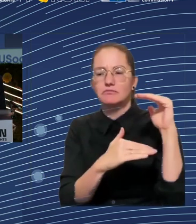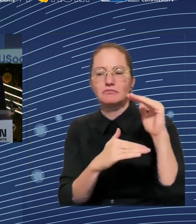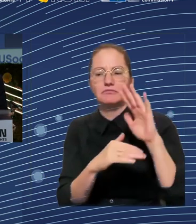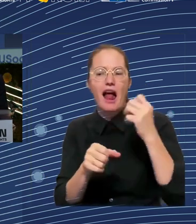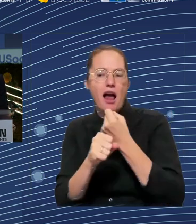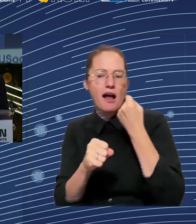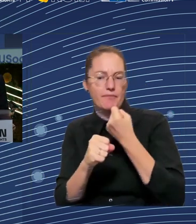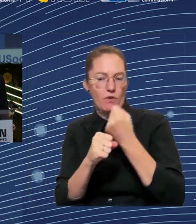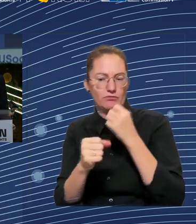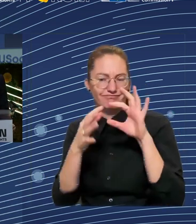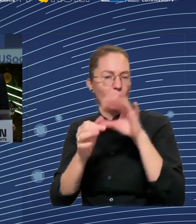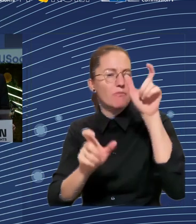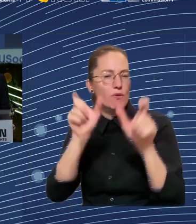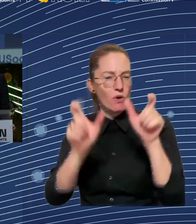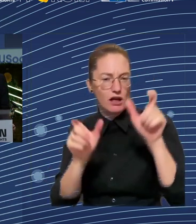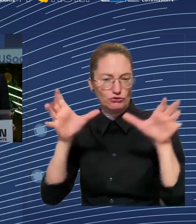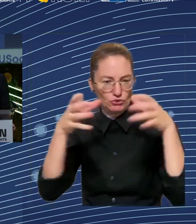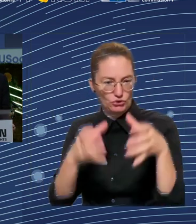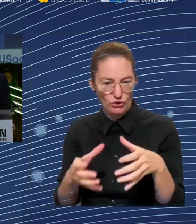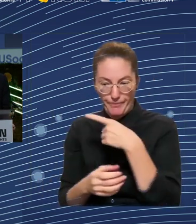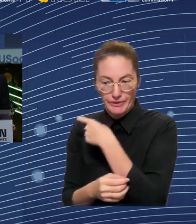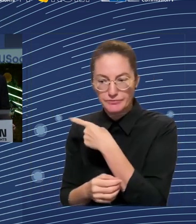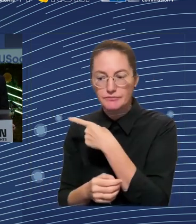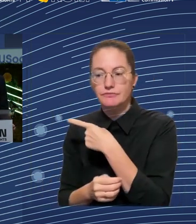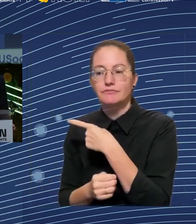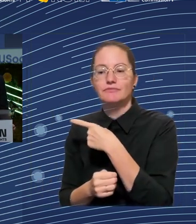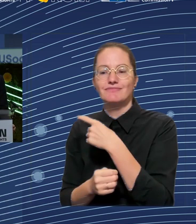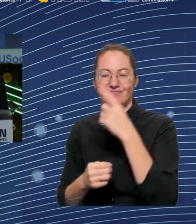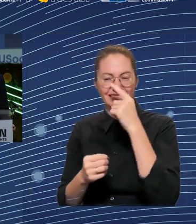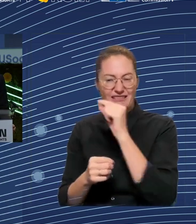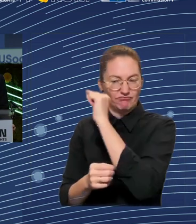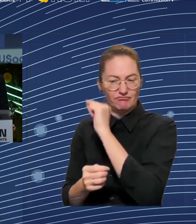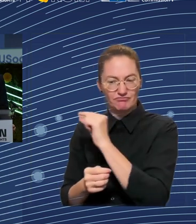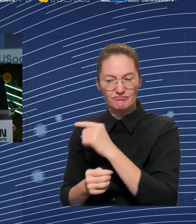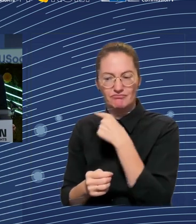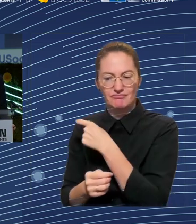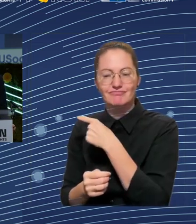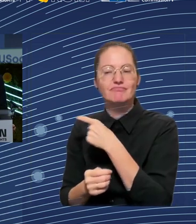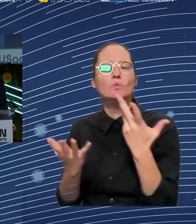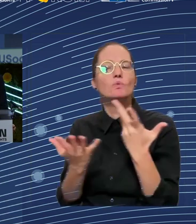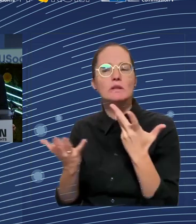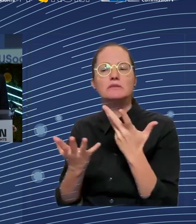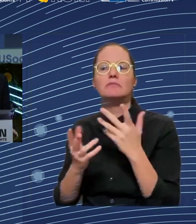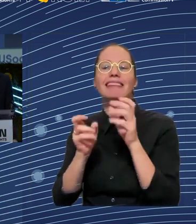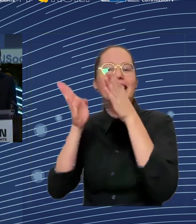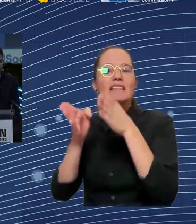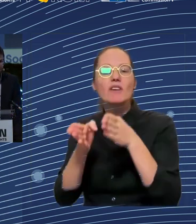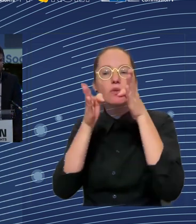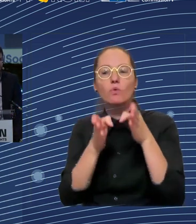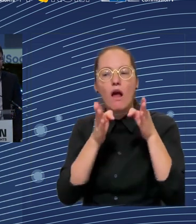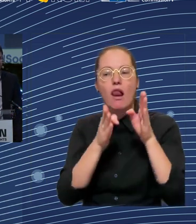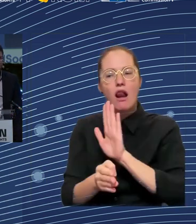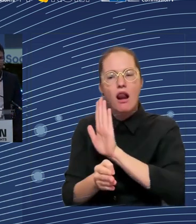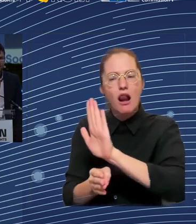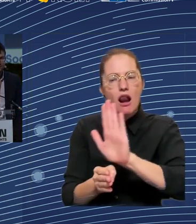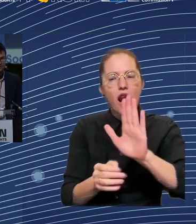are a few groups that participate that have much lower probability of participation than other groups. The first group that I want to